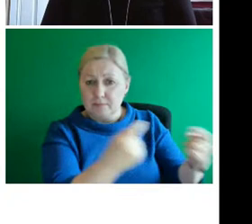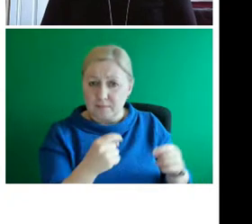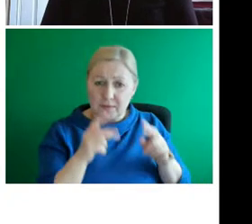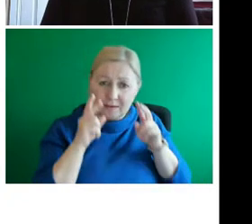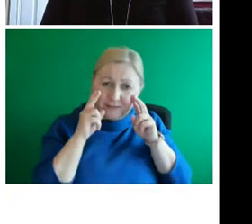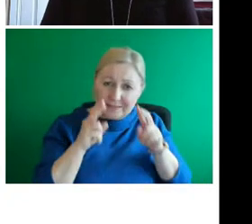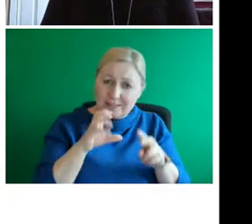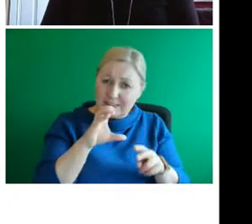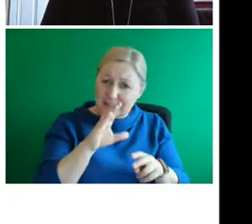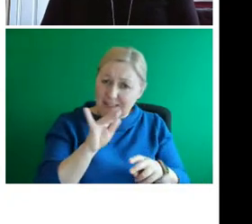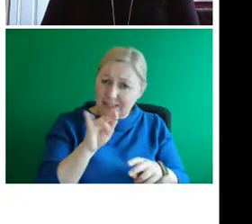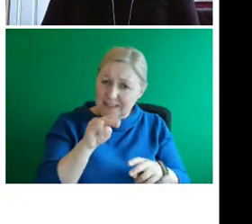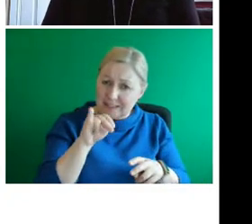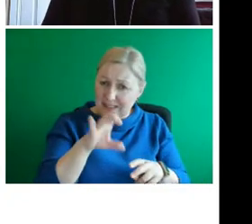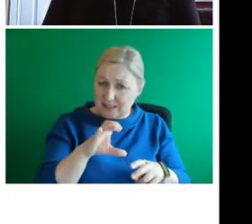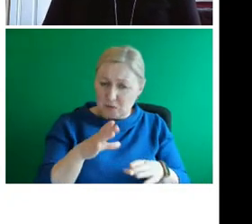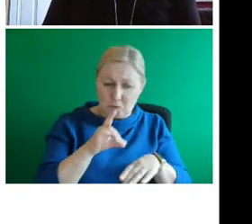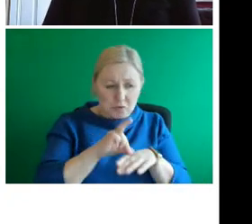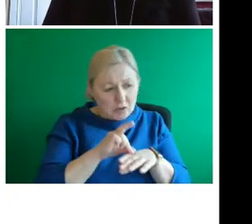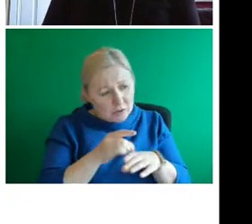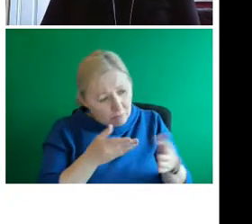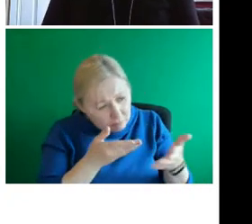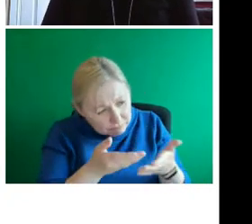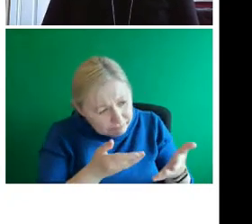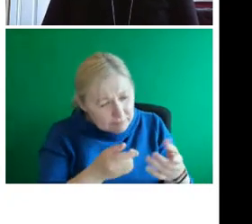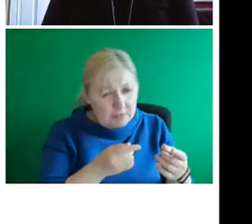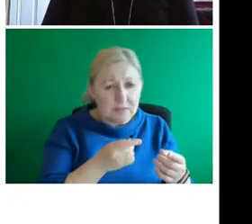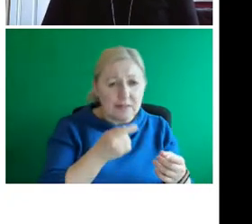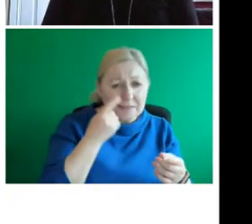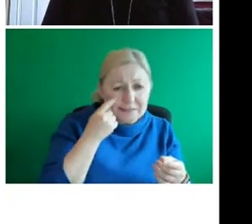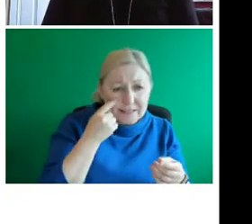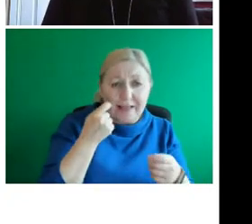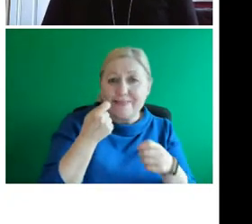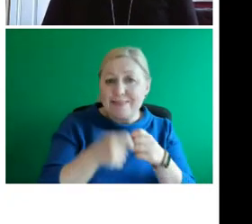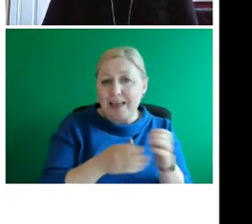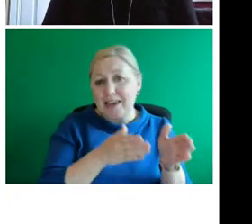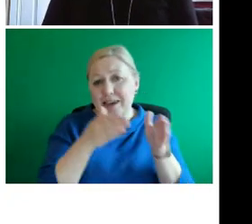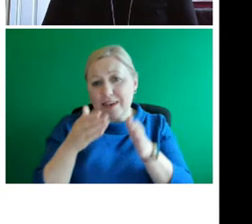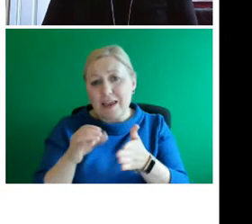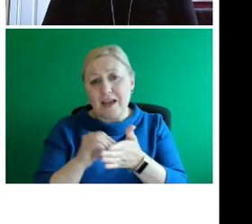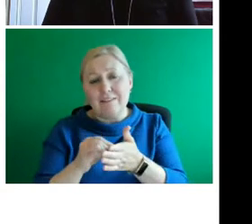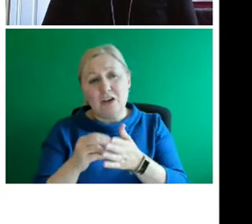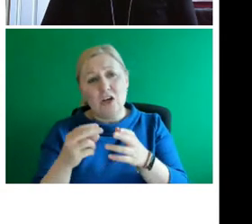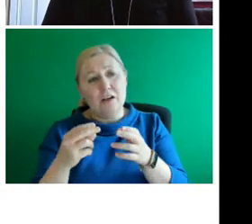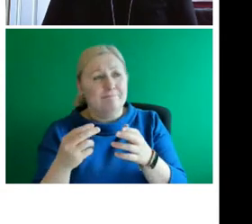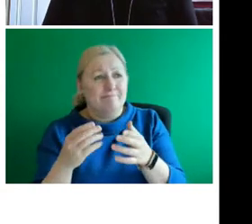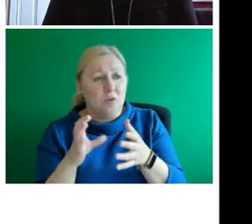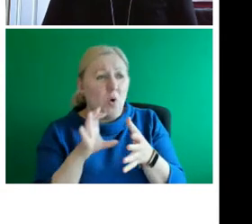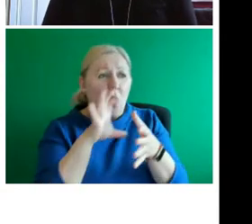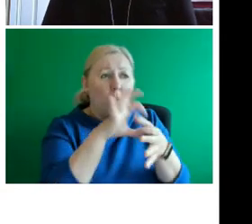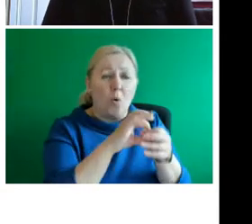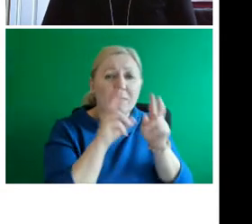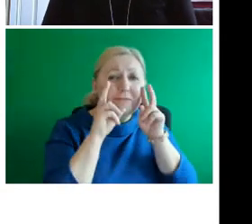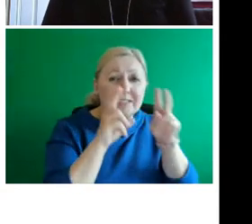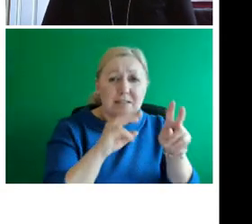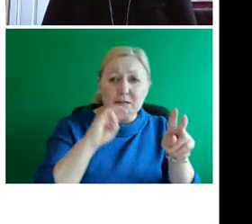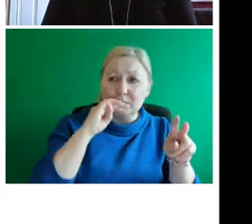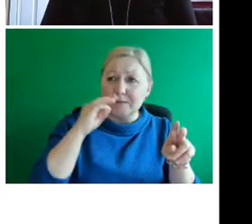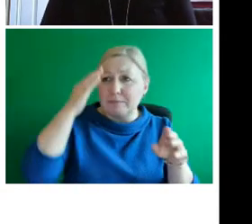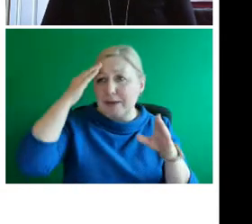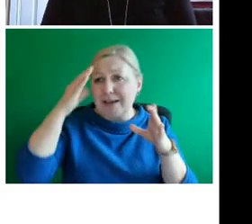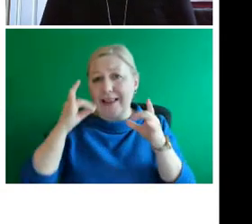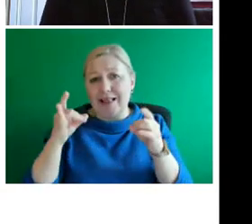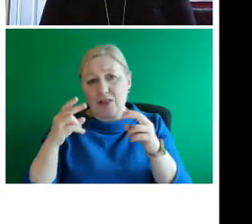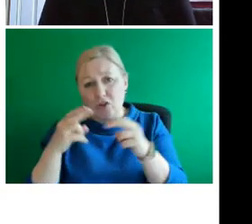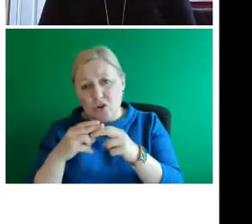see the doctor. Then you would also have home and nursing home visits from the community mental health nurse. So there would typically be a key worker assigned